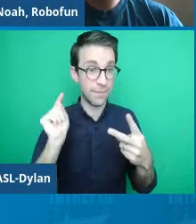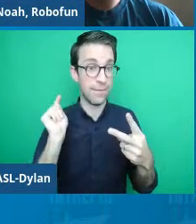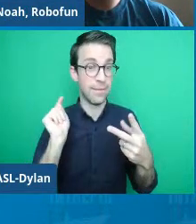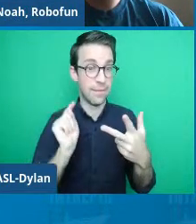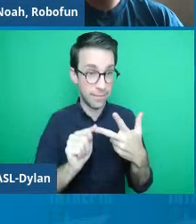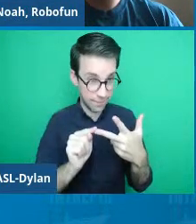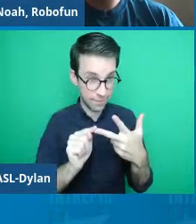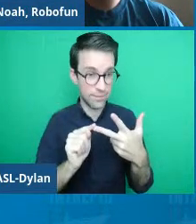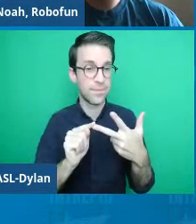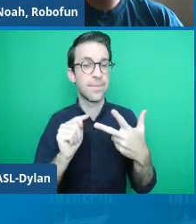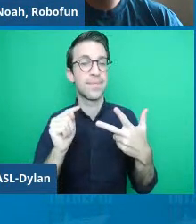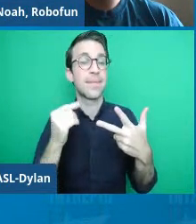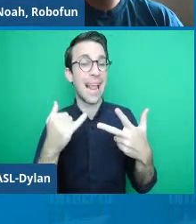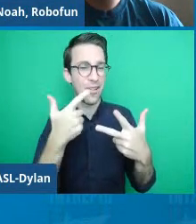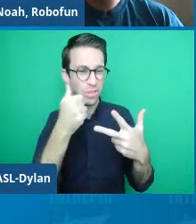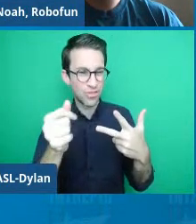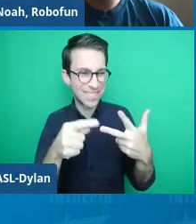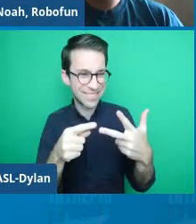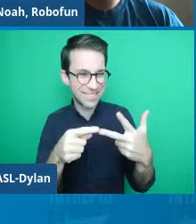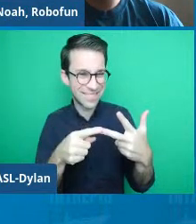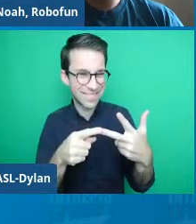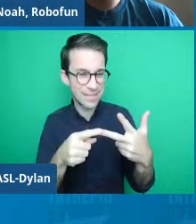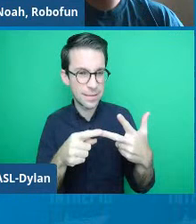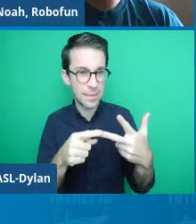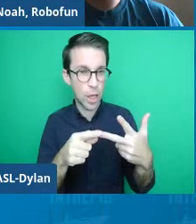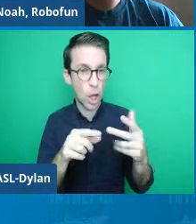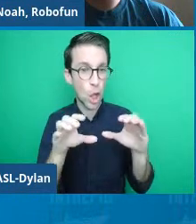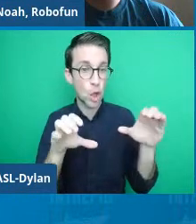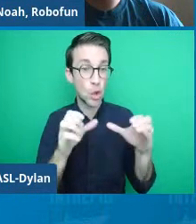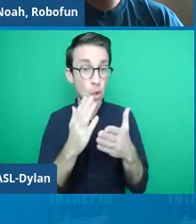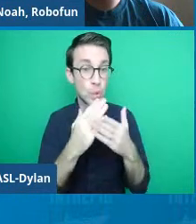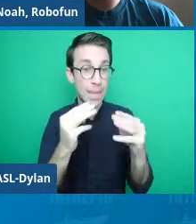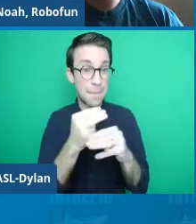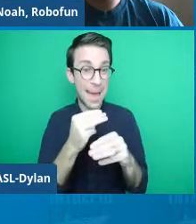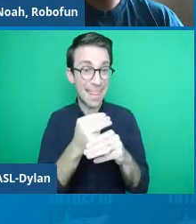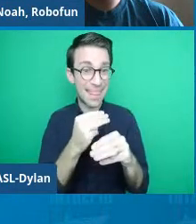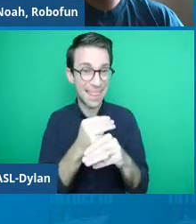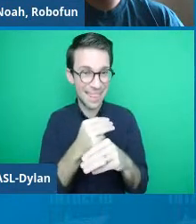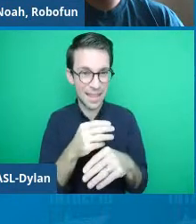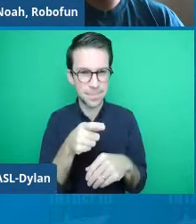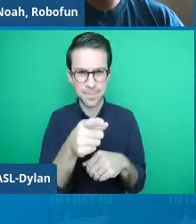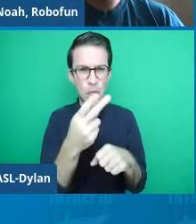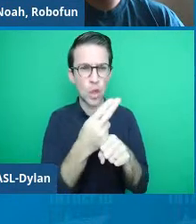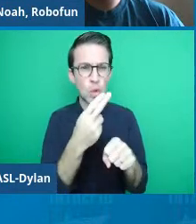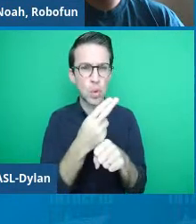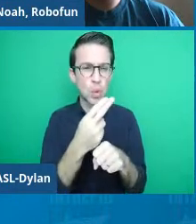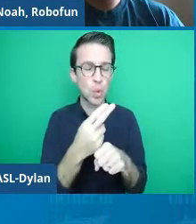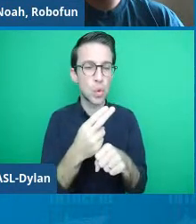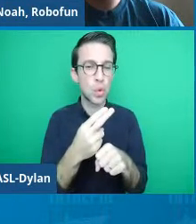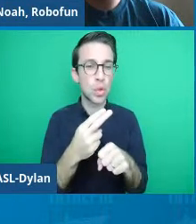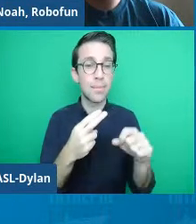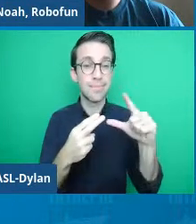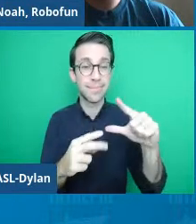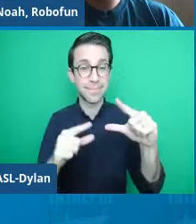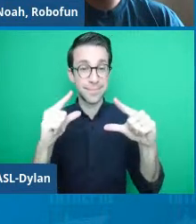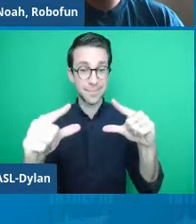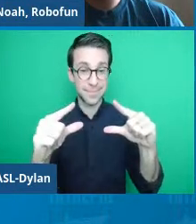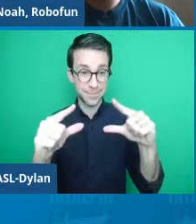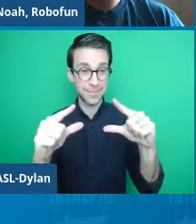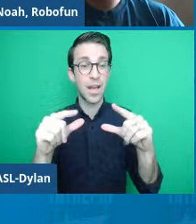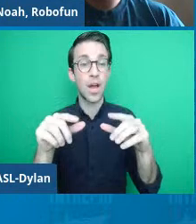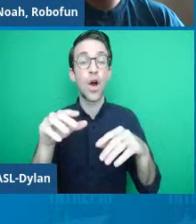And this is where it gets interesting. We're going to go do some math here and use this old greater than or less than sign and say forever